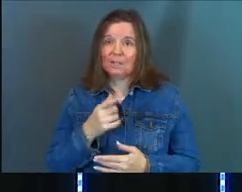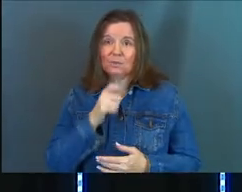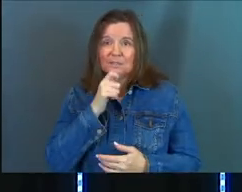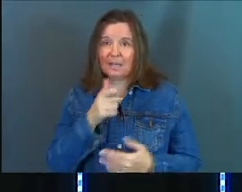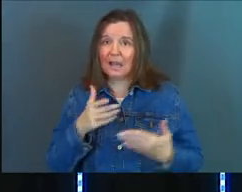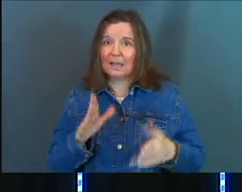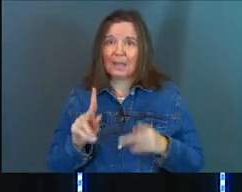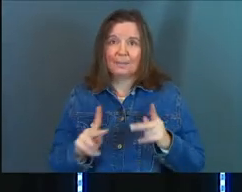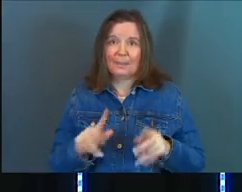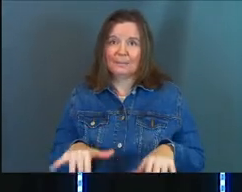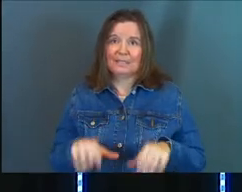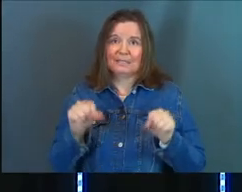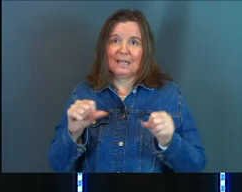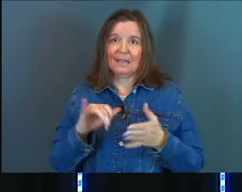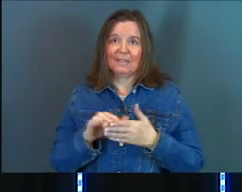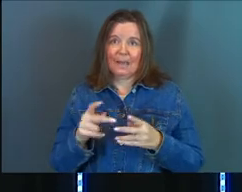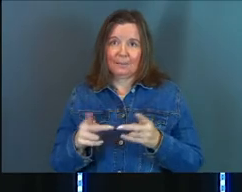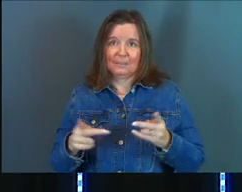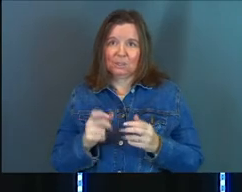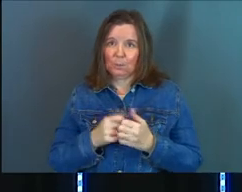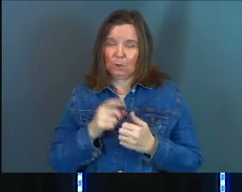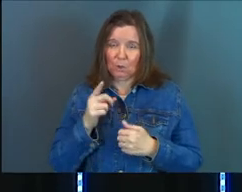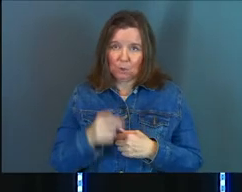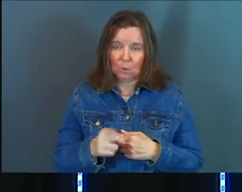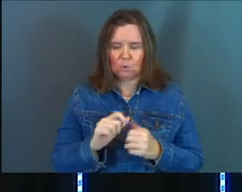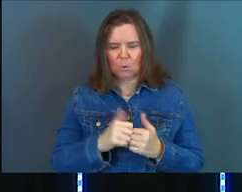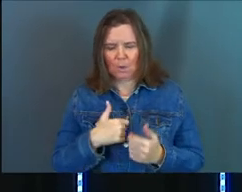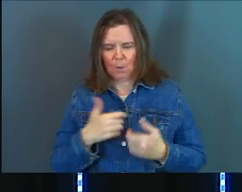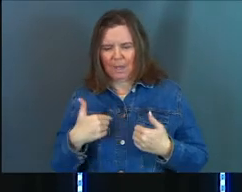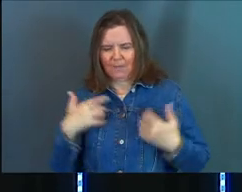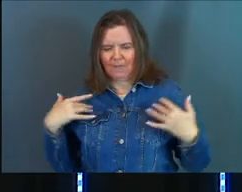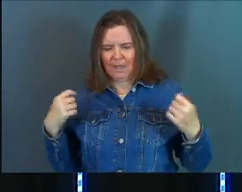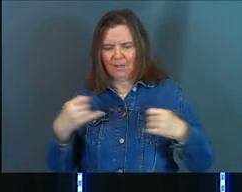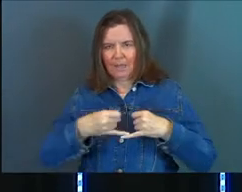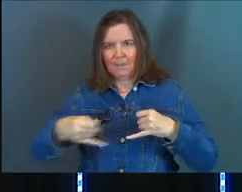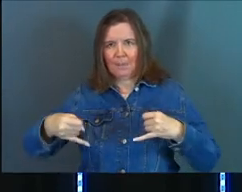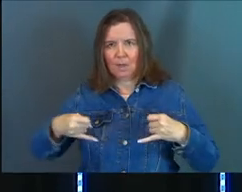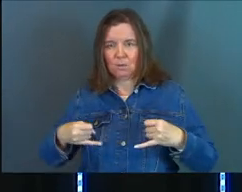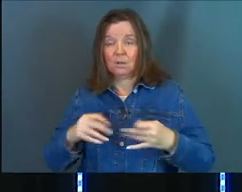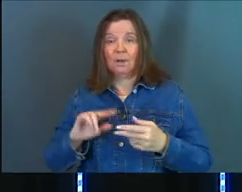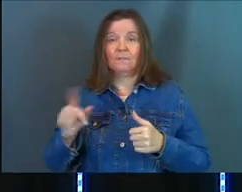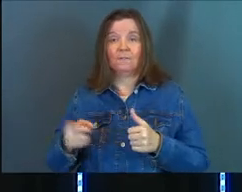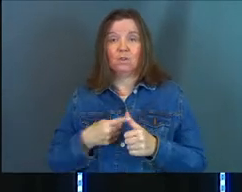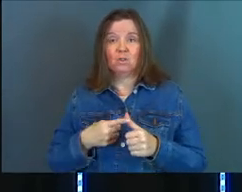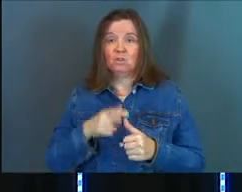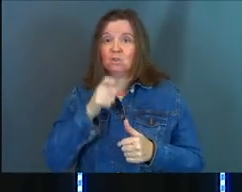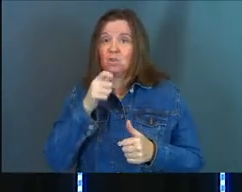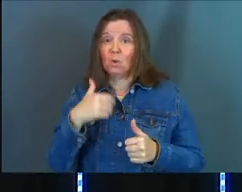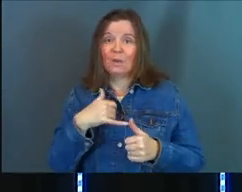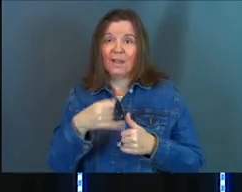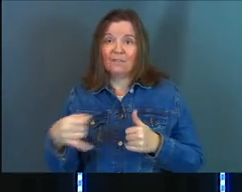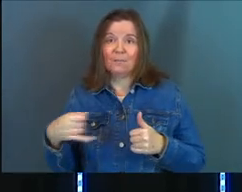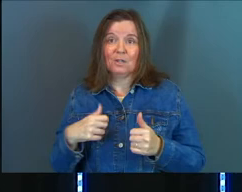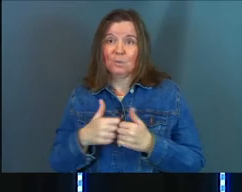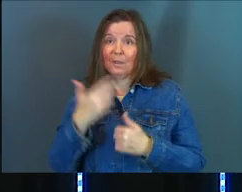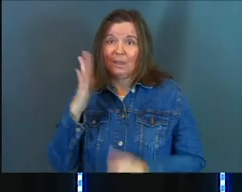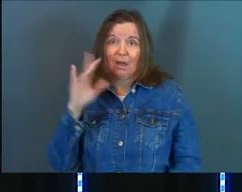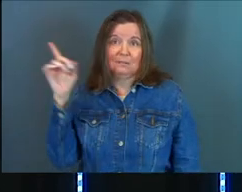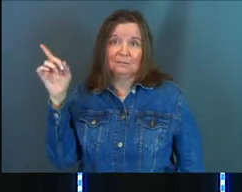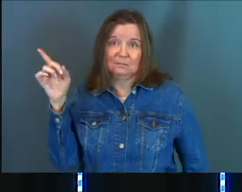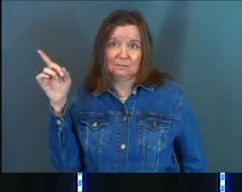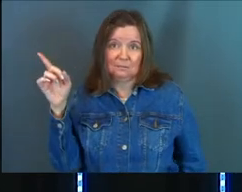you to not let people take that position with you. So how do I have healthy boundaries? Number one, don't have boundaries with